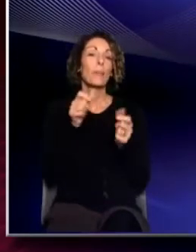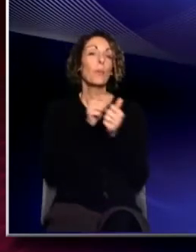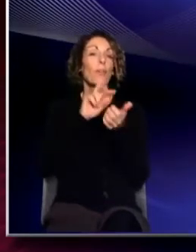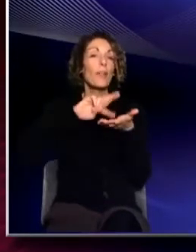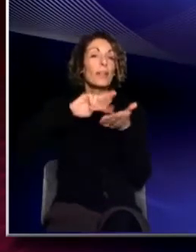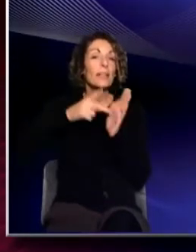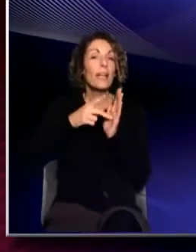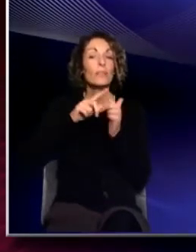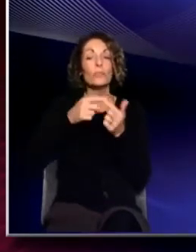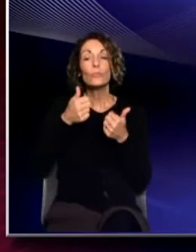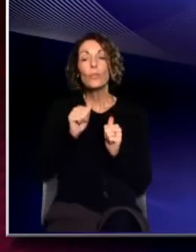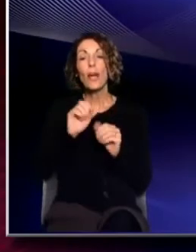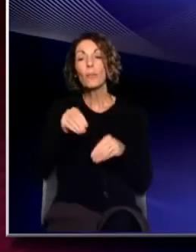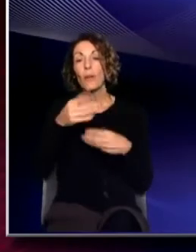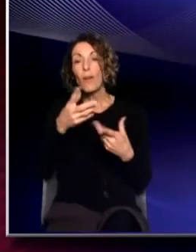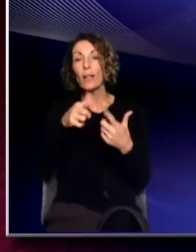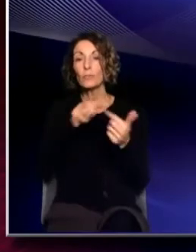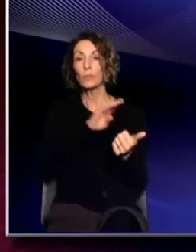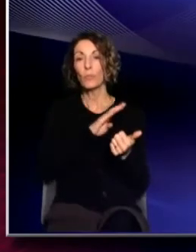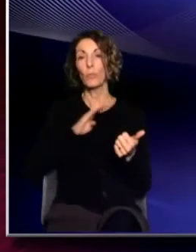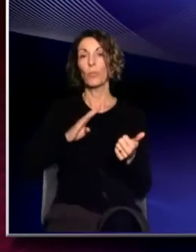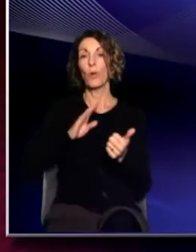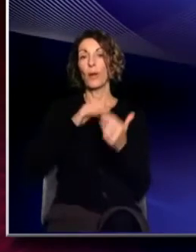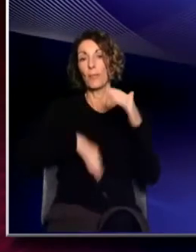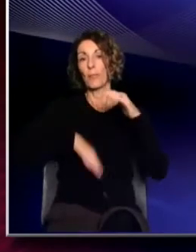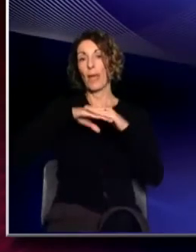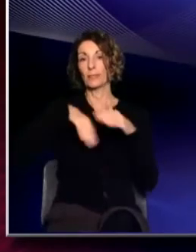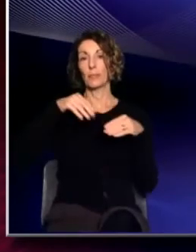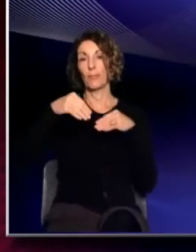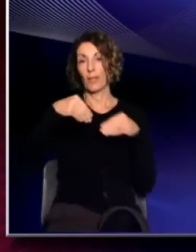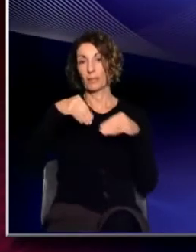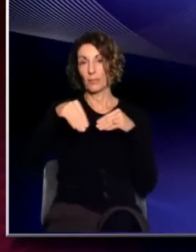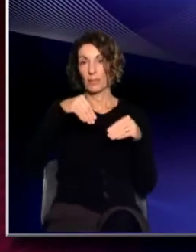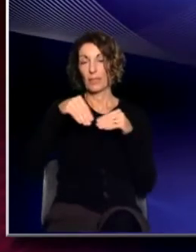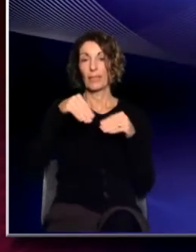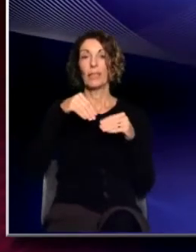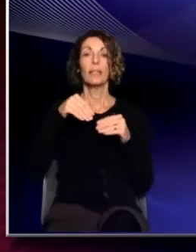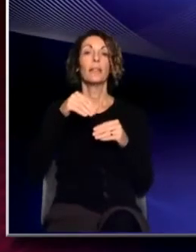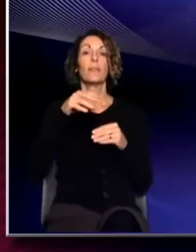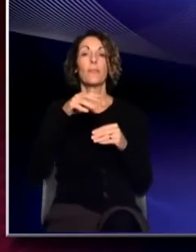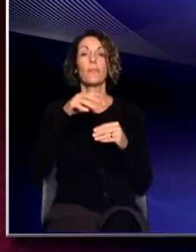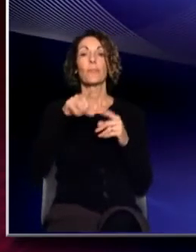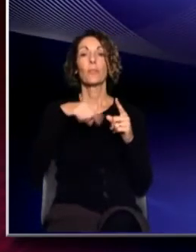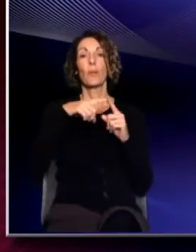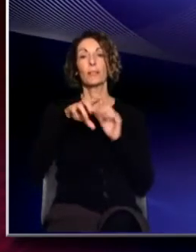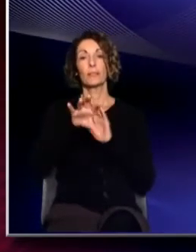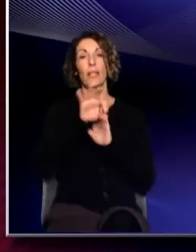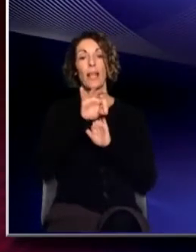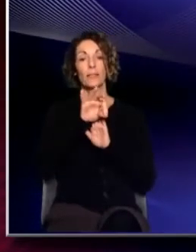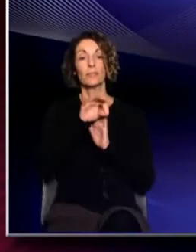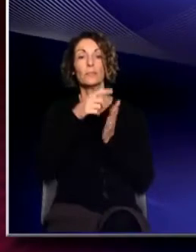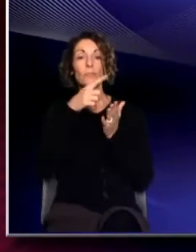try to give the board maximum flexibility in selecting what are the appropriate qualifications